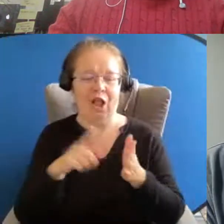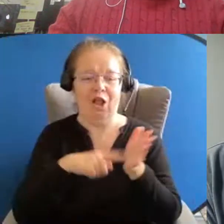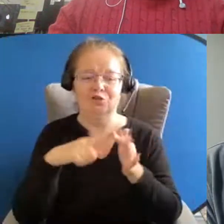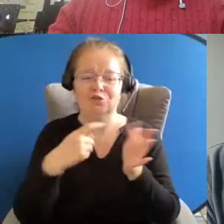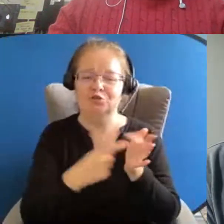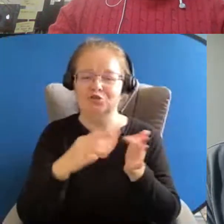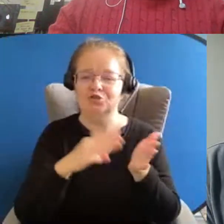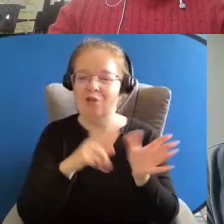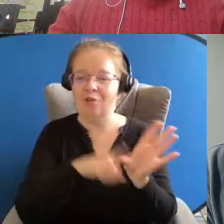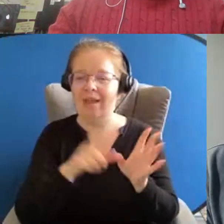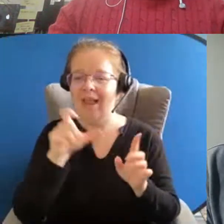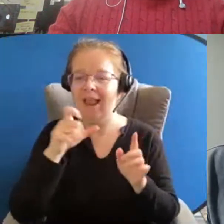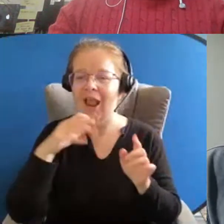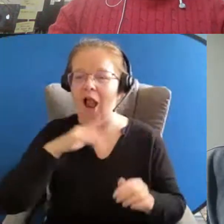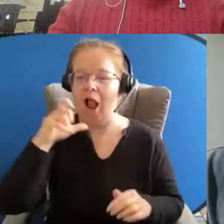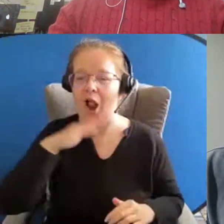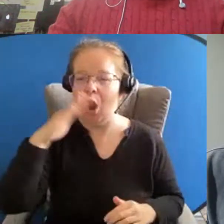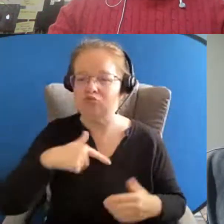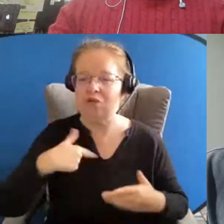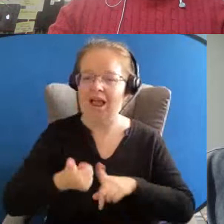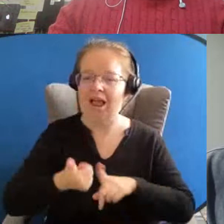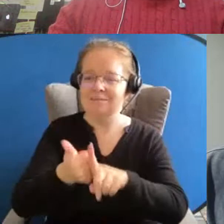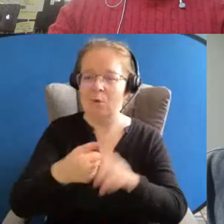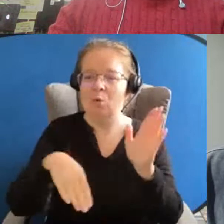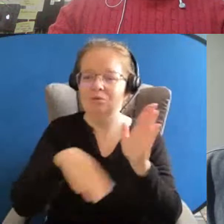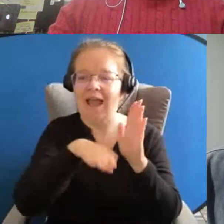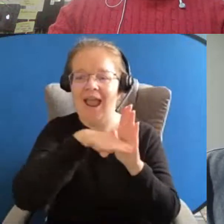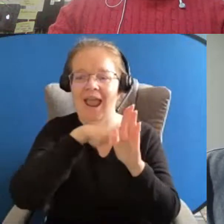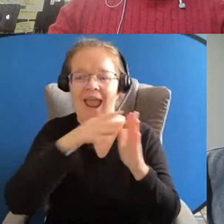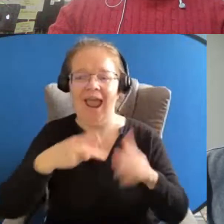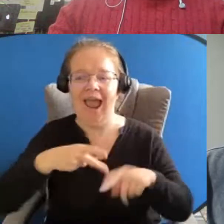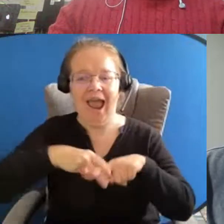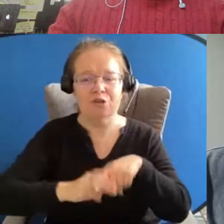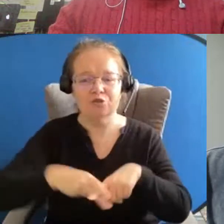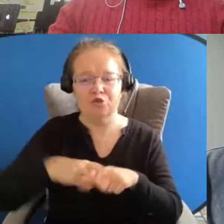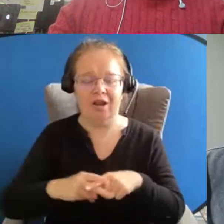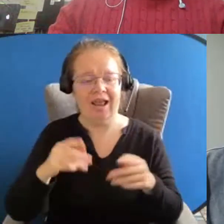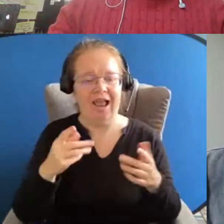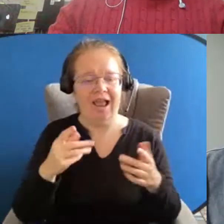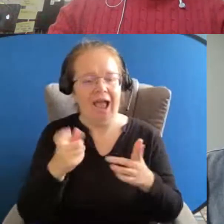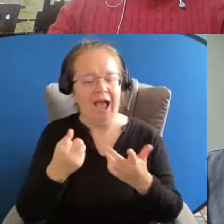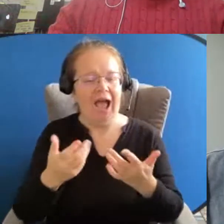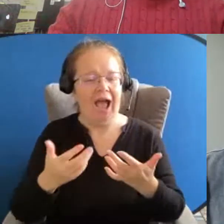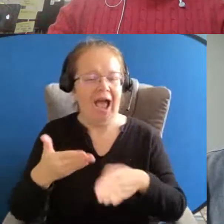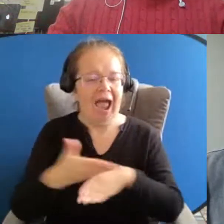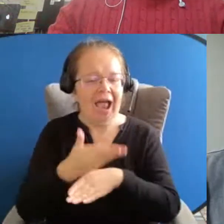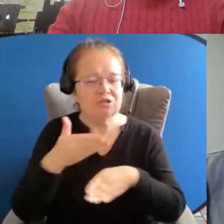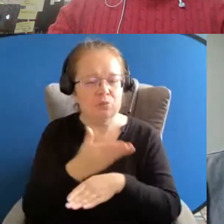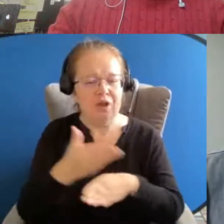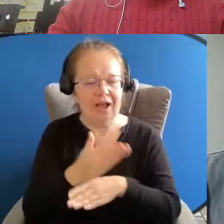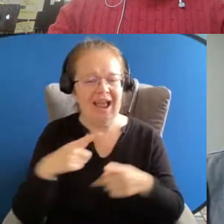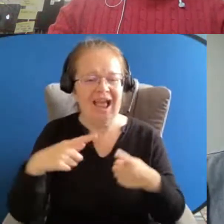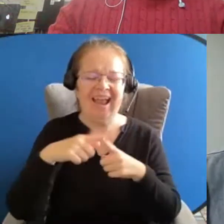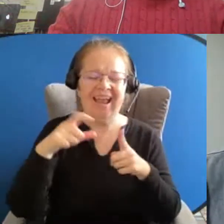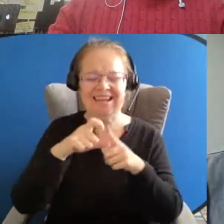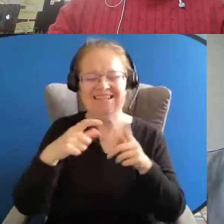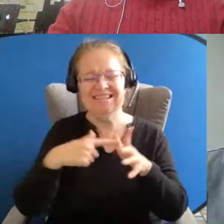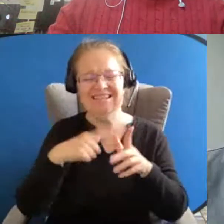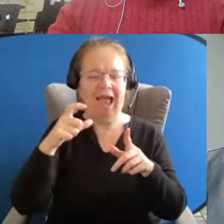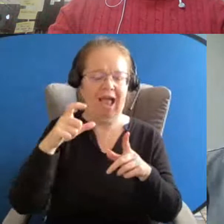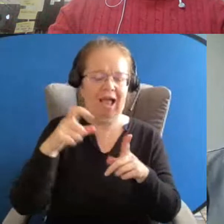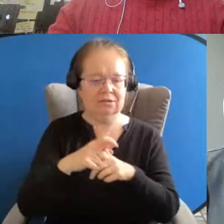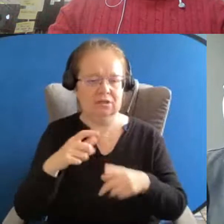and I am a support escalation engineer on the Enterprise Disability Answer Desk, or EDAD for